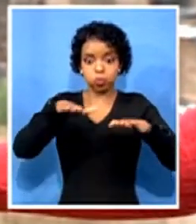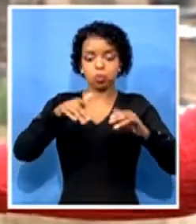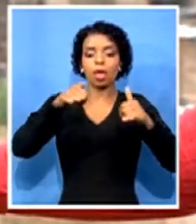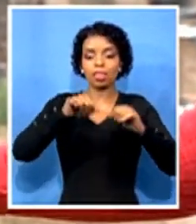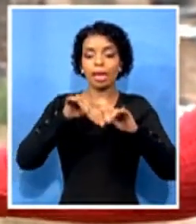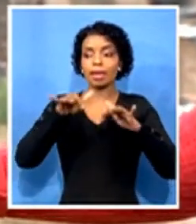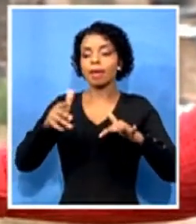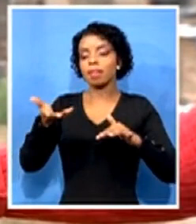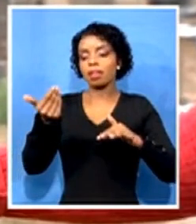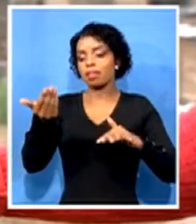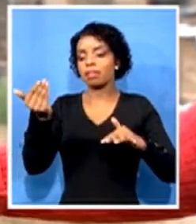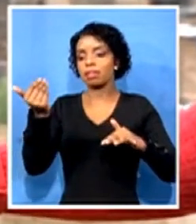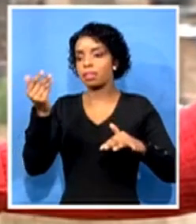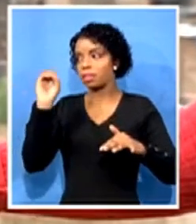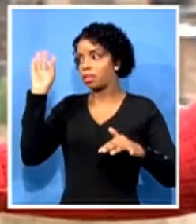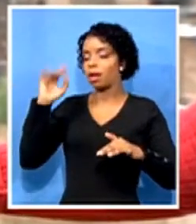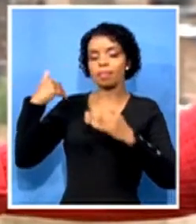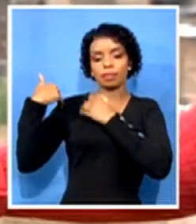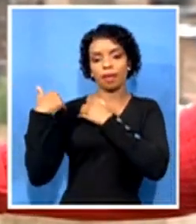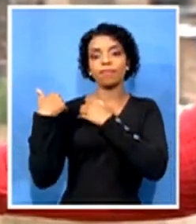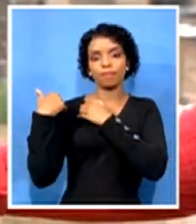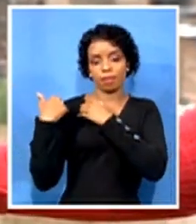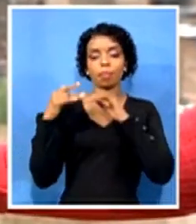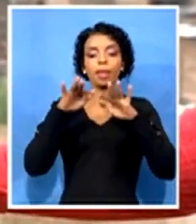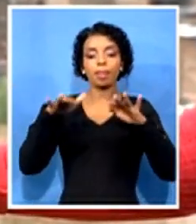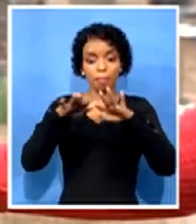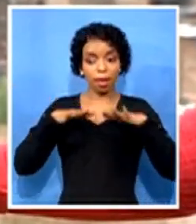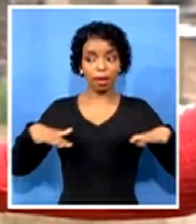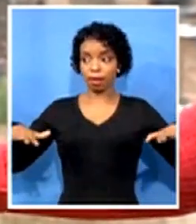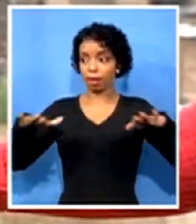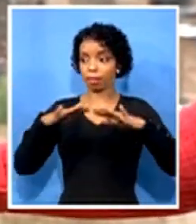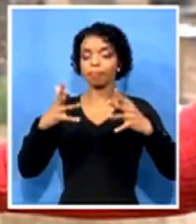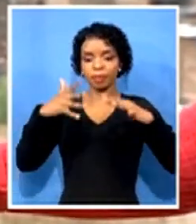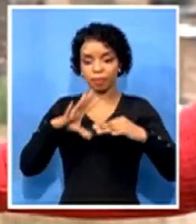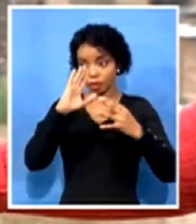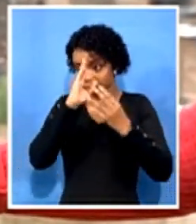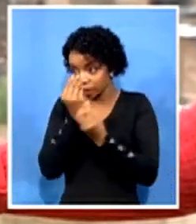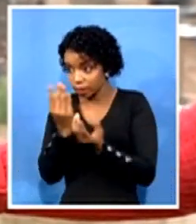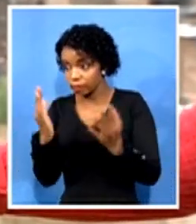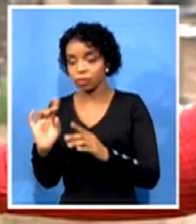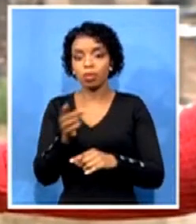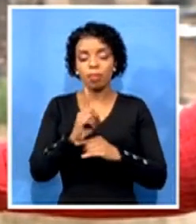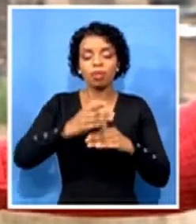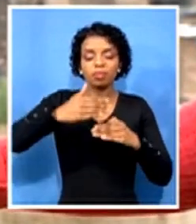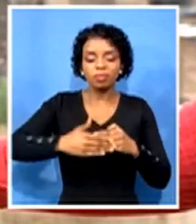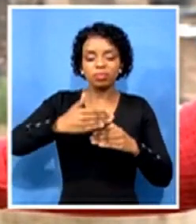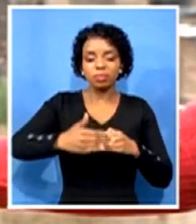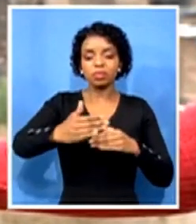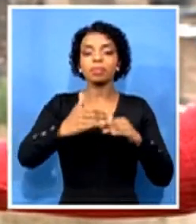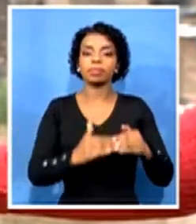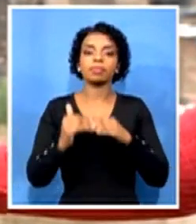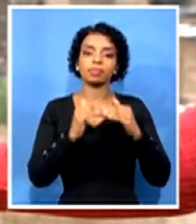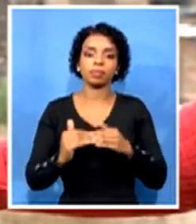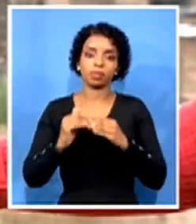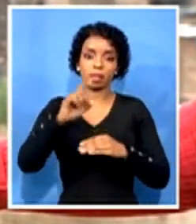around just to ensure them that we'll come from time to time to check the water levels, but they must also do call us in case they see that